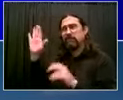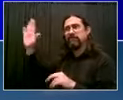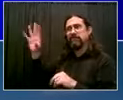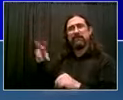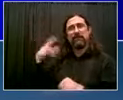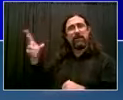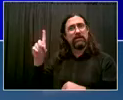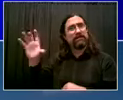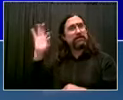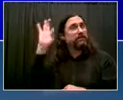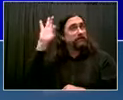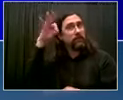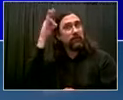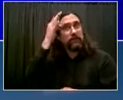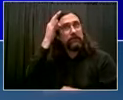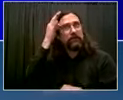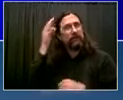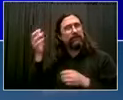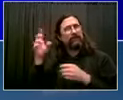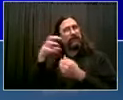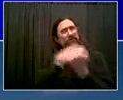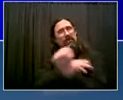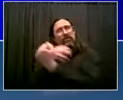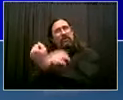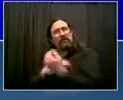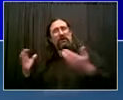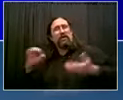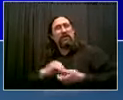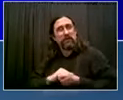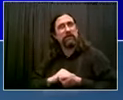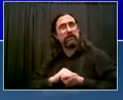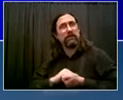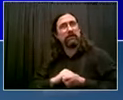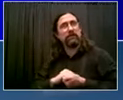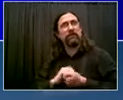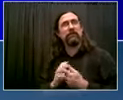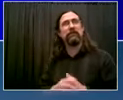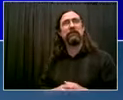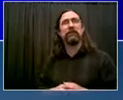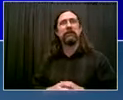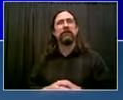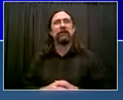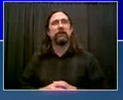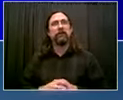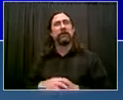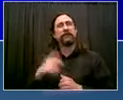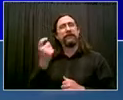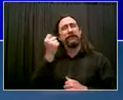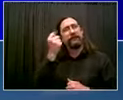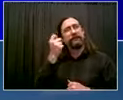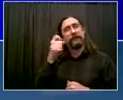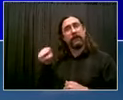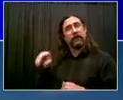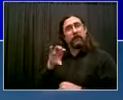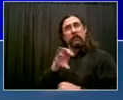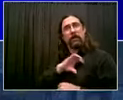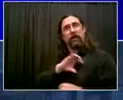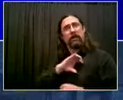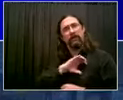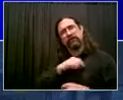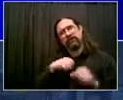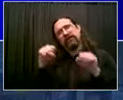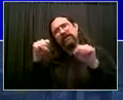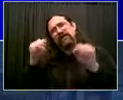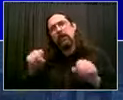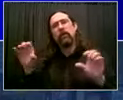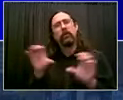of the police academy, 850 last month, 600 this month, using that new capacity the right way. Working